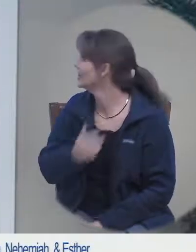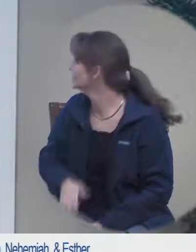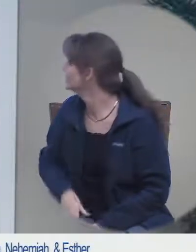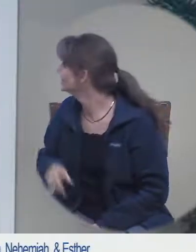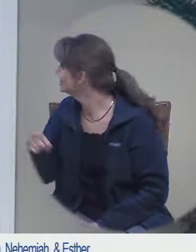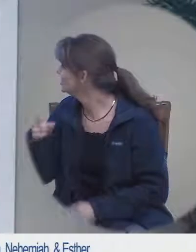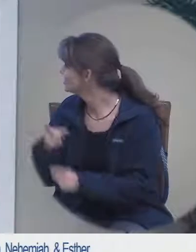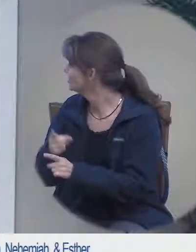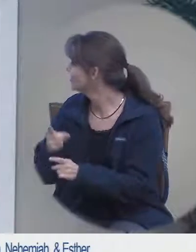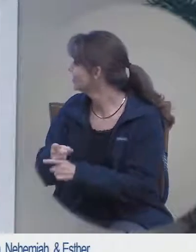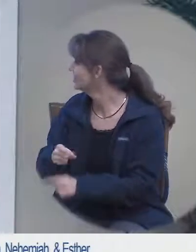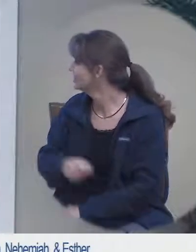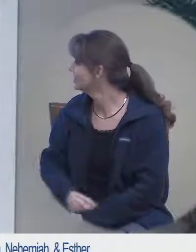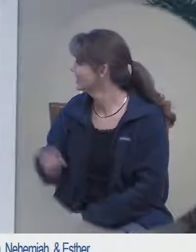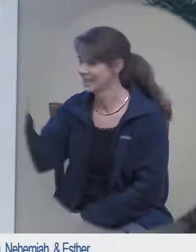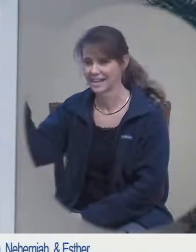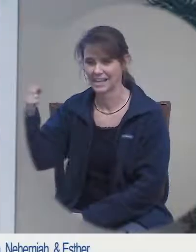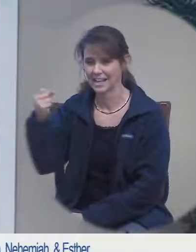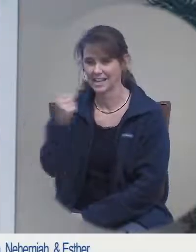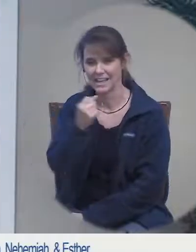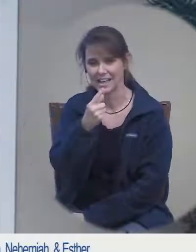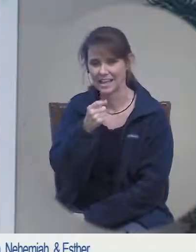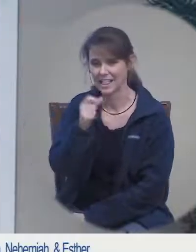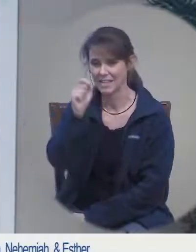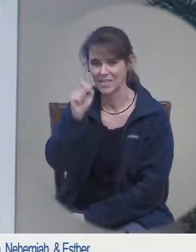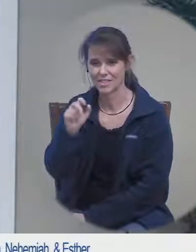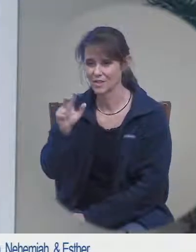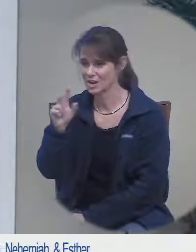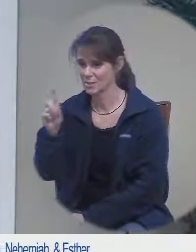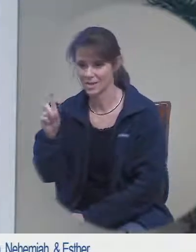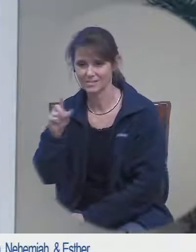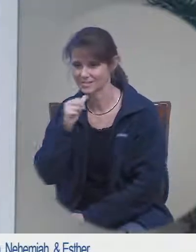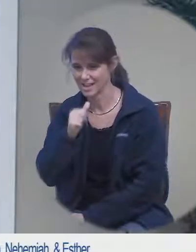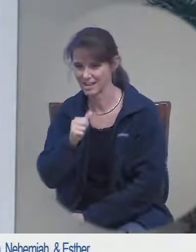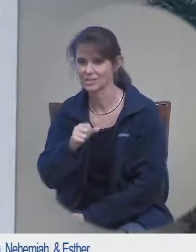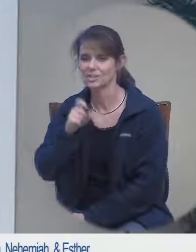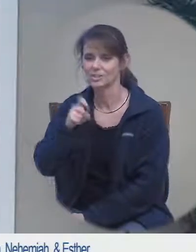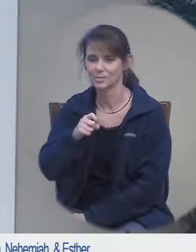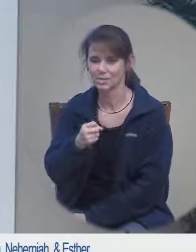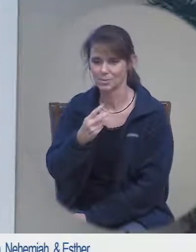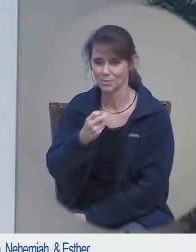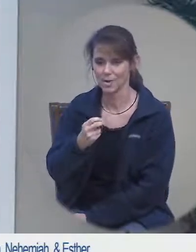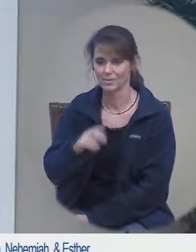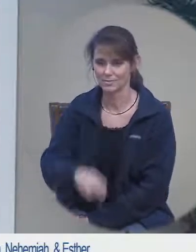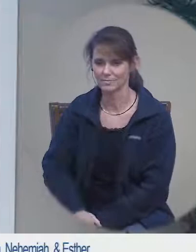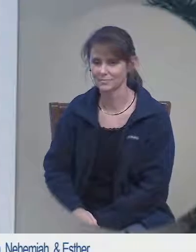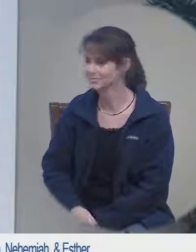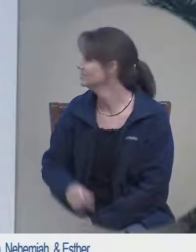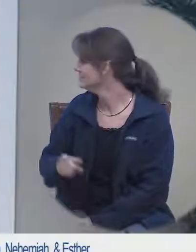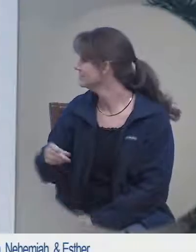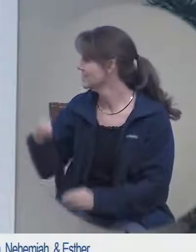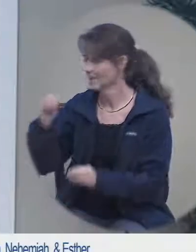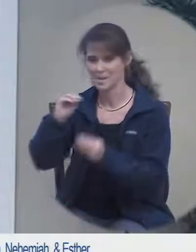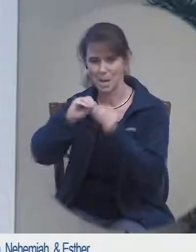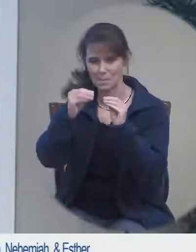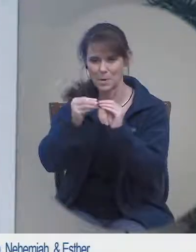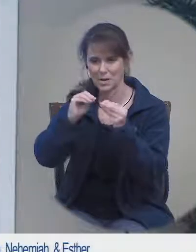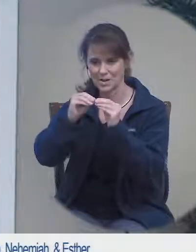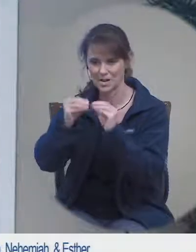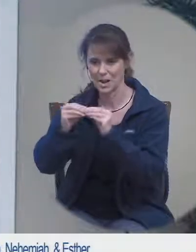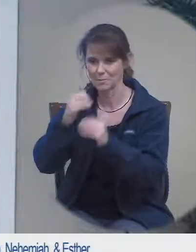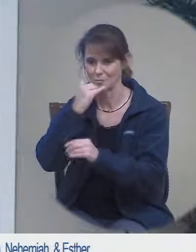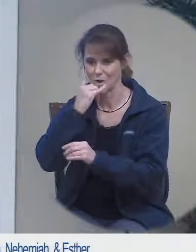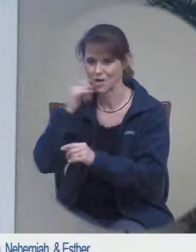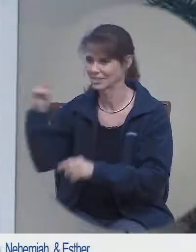So thank you. Instead of 11:31, it should be 12:31 and 12:43. One other note, and then I'll get your